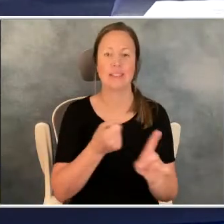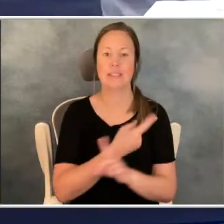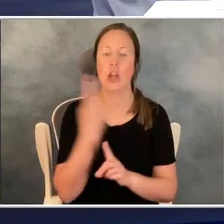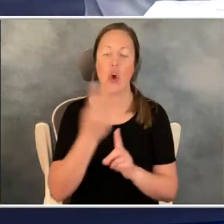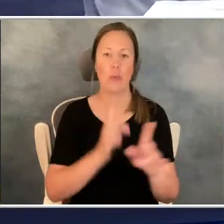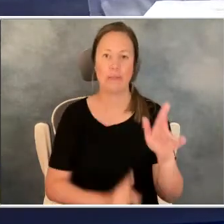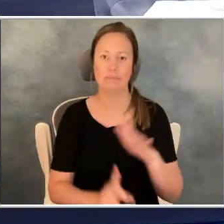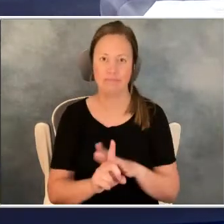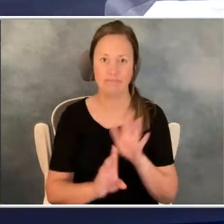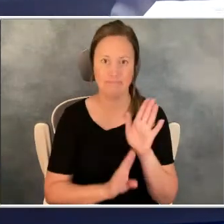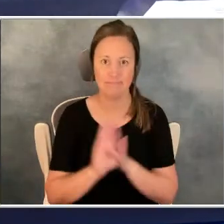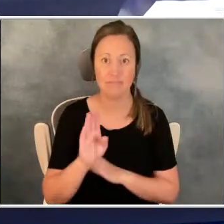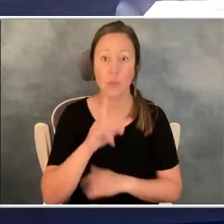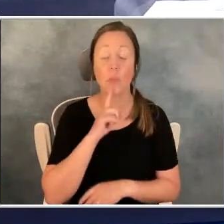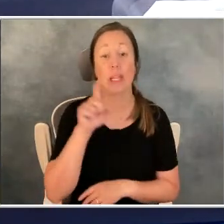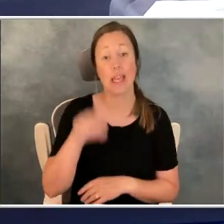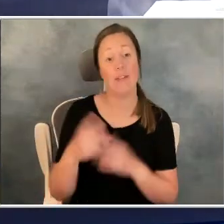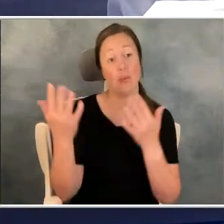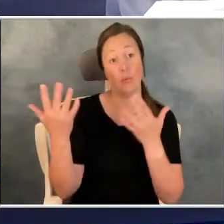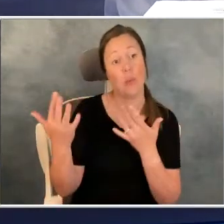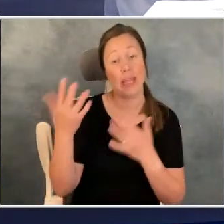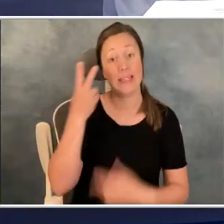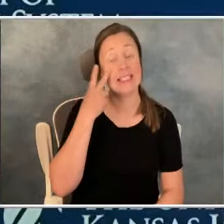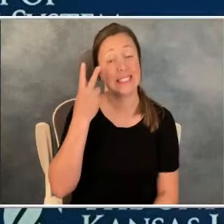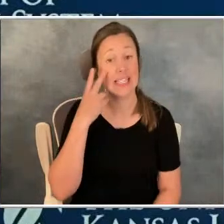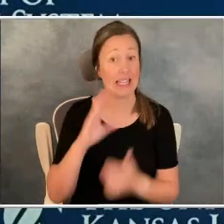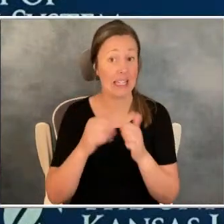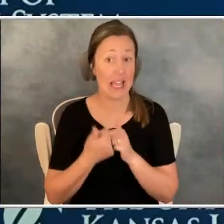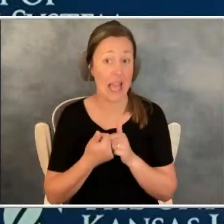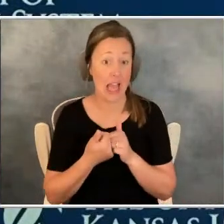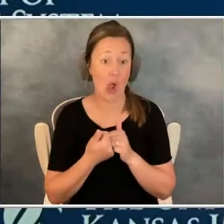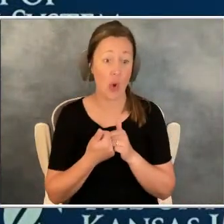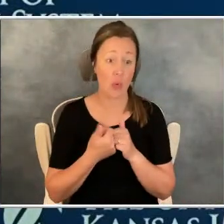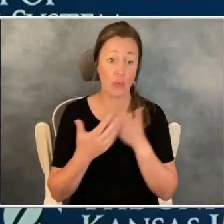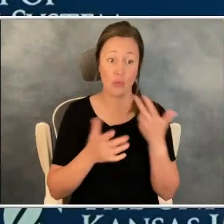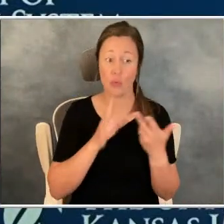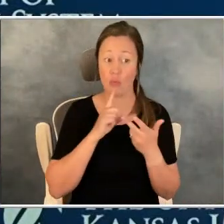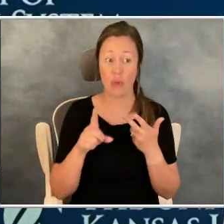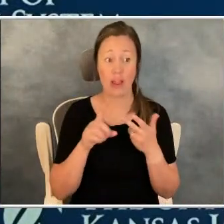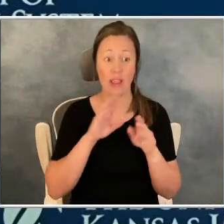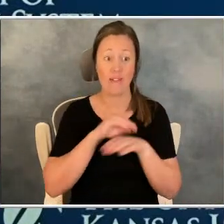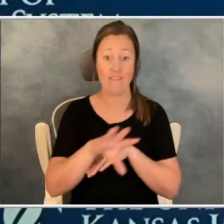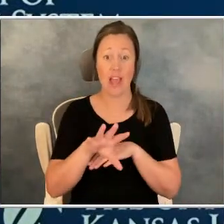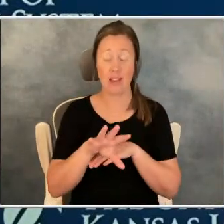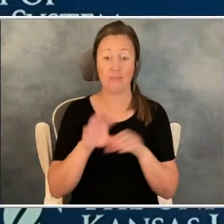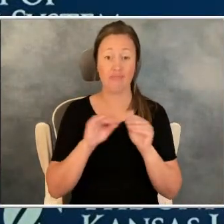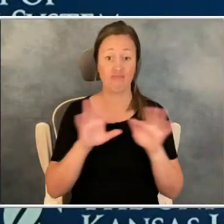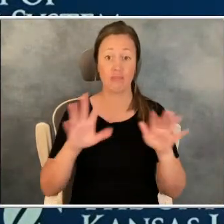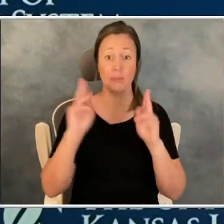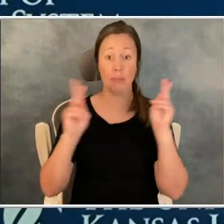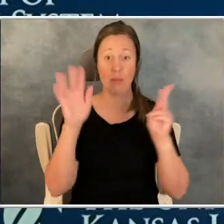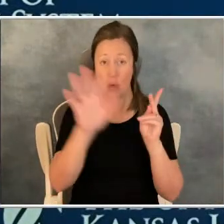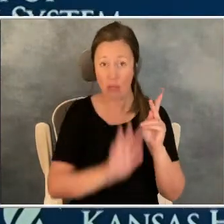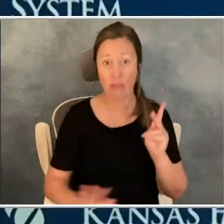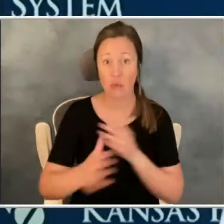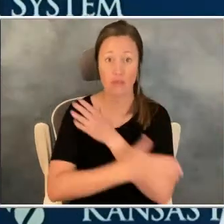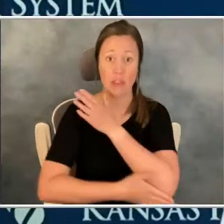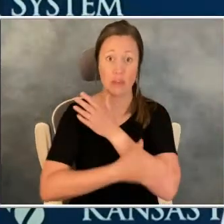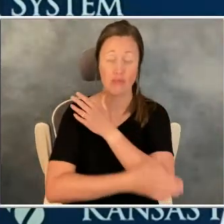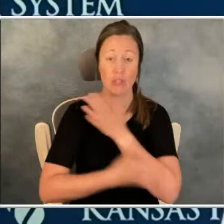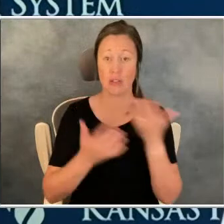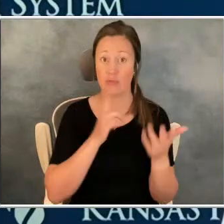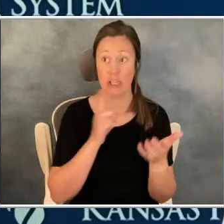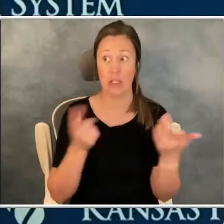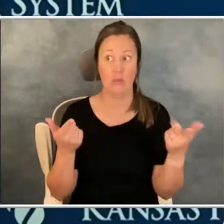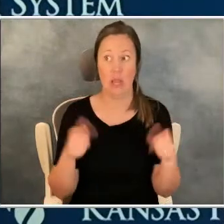just wait and see how that really affects folks across the country and what happens with it. Because